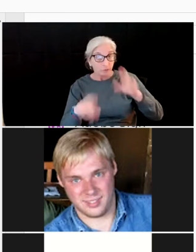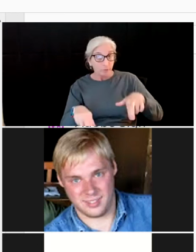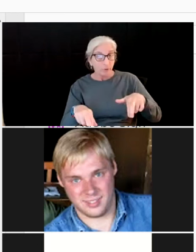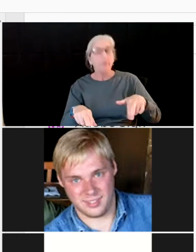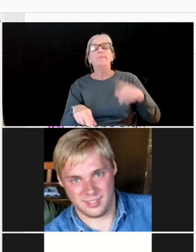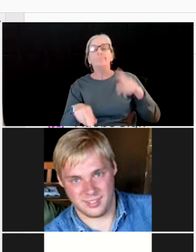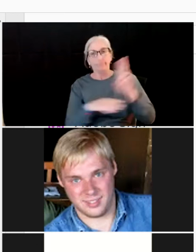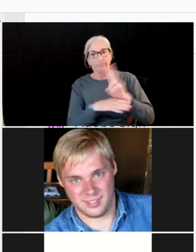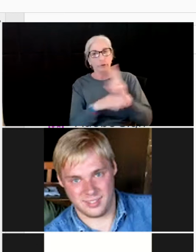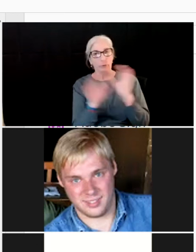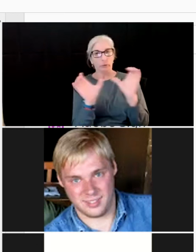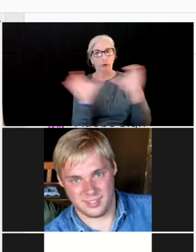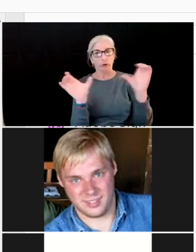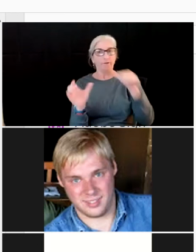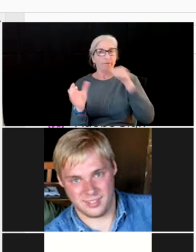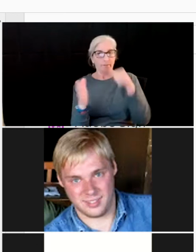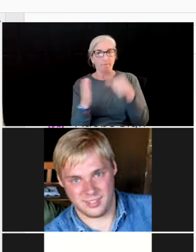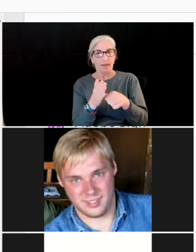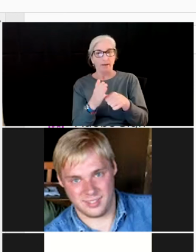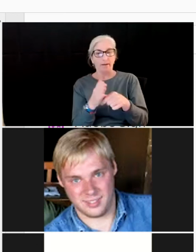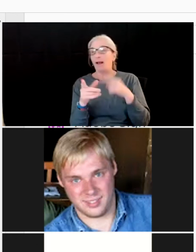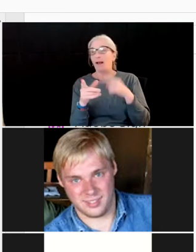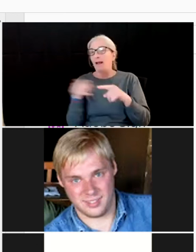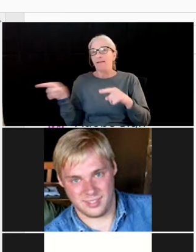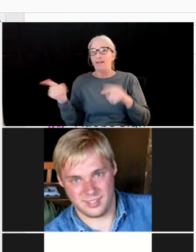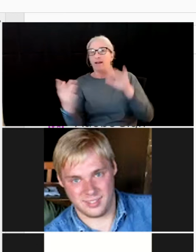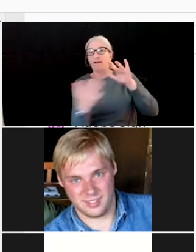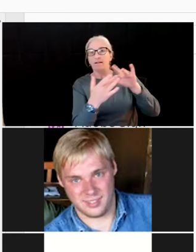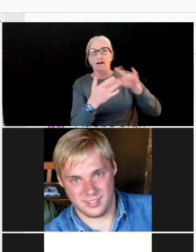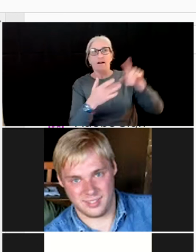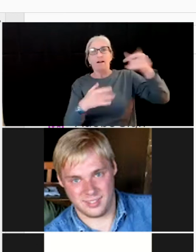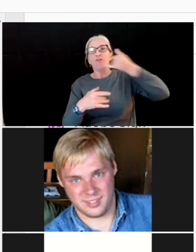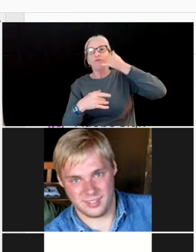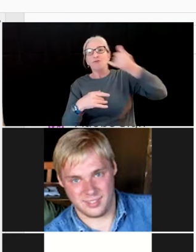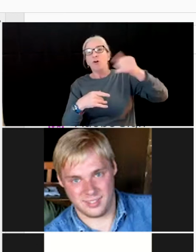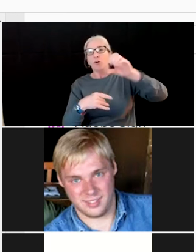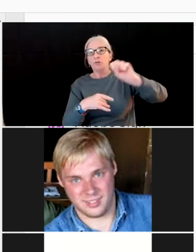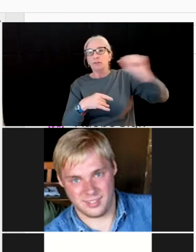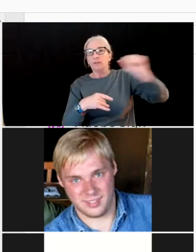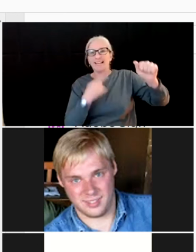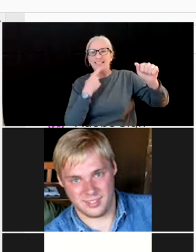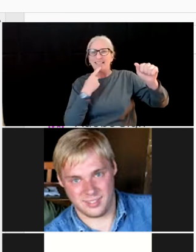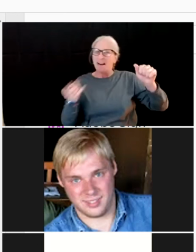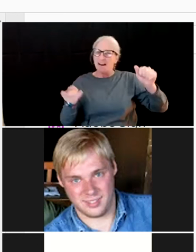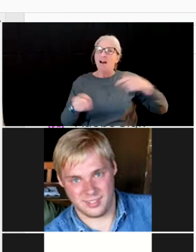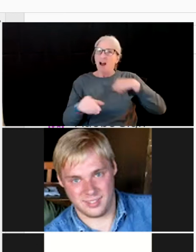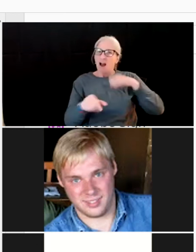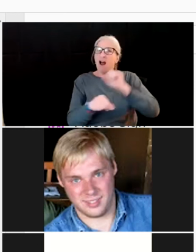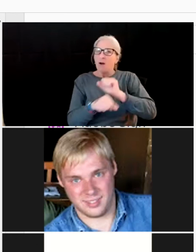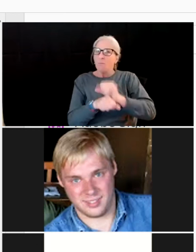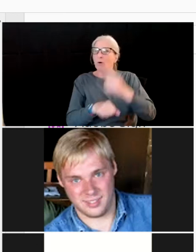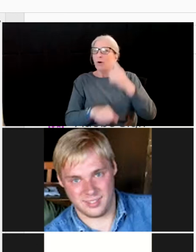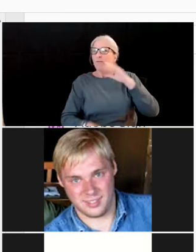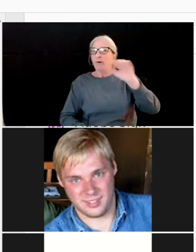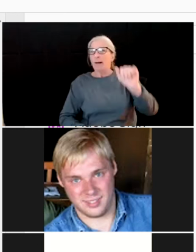mail and then follow up with Social Security over the phone and say, hey, I'm working, let's say